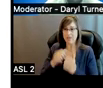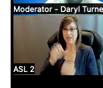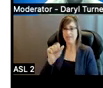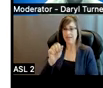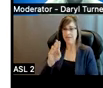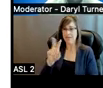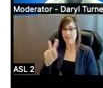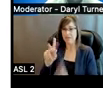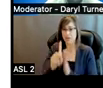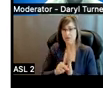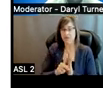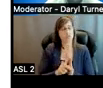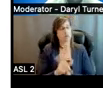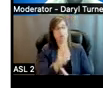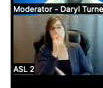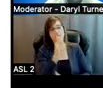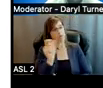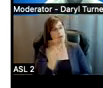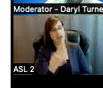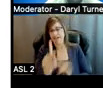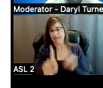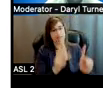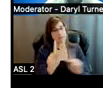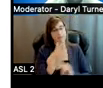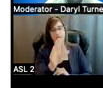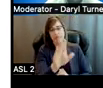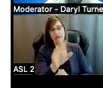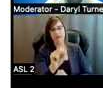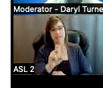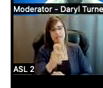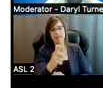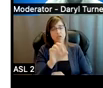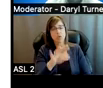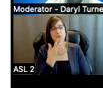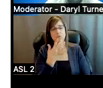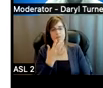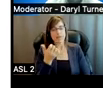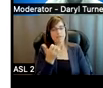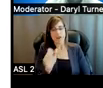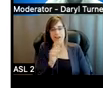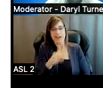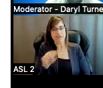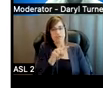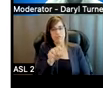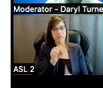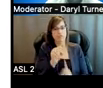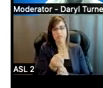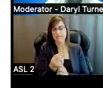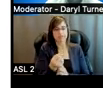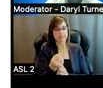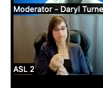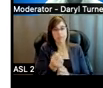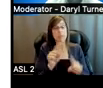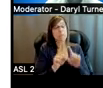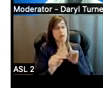We do not ask people their sexual preferences in any of those committees. But